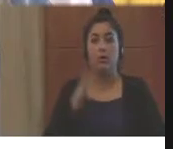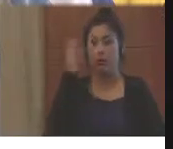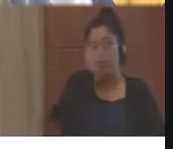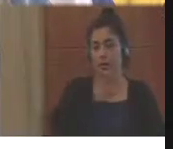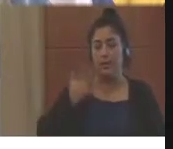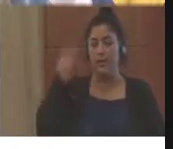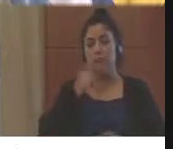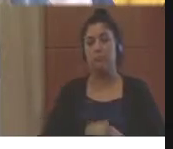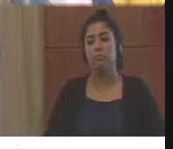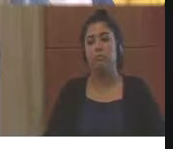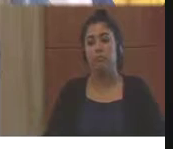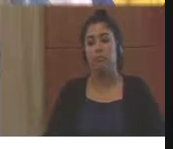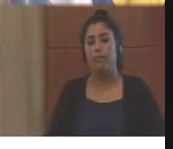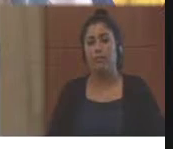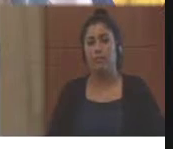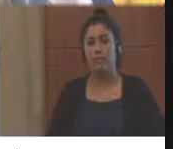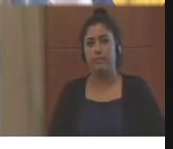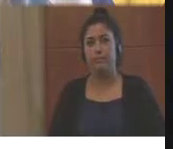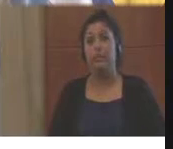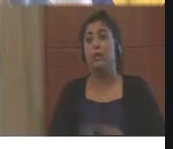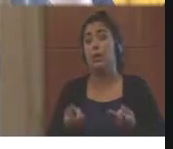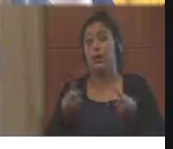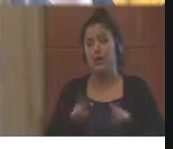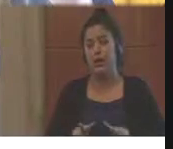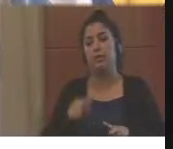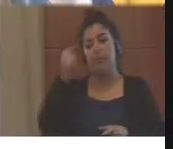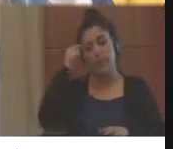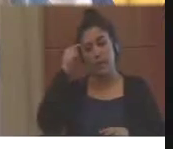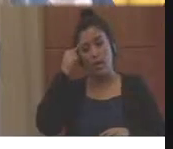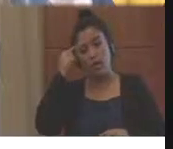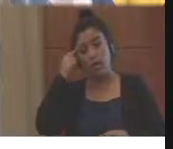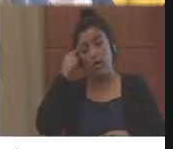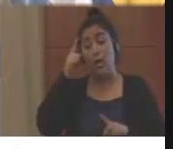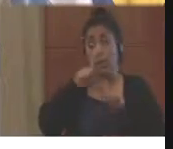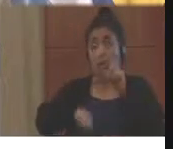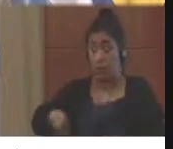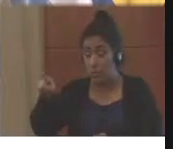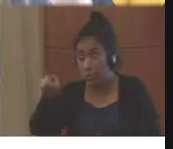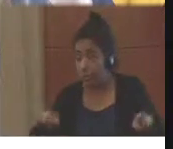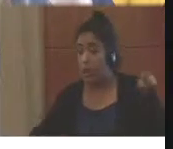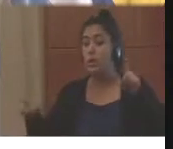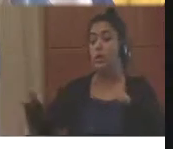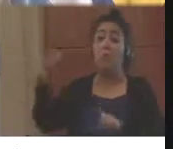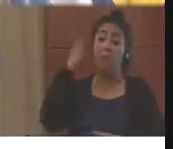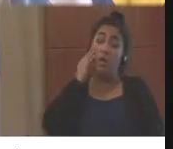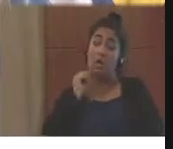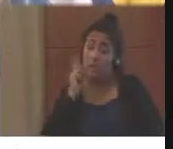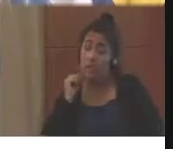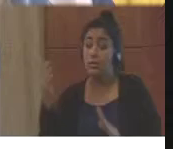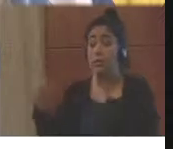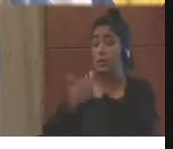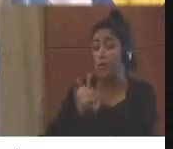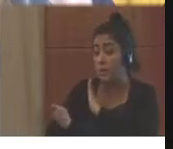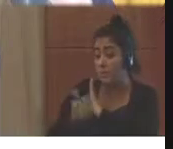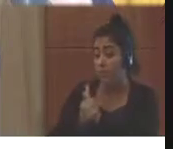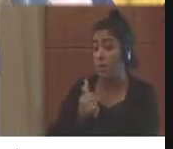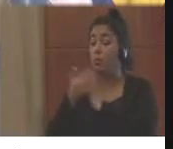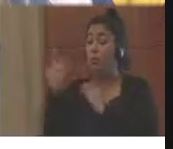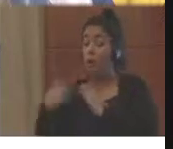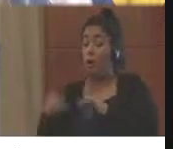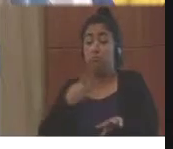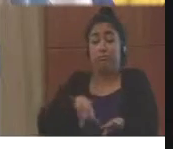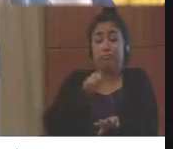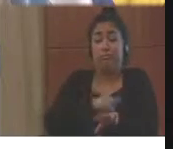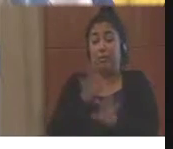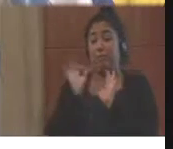the knowledge and skills of these groups as key stakeholders. In the recommendations, we are